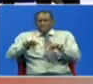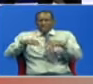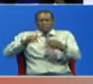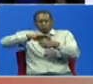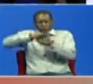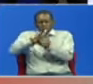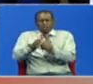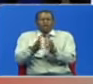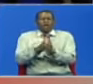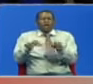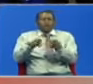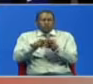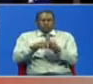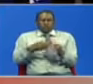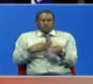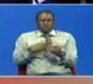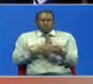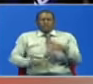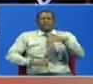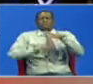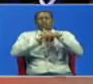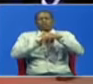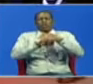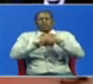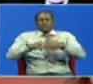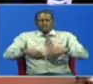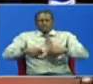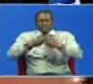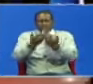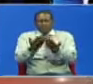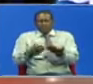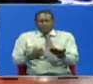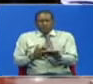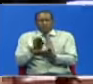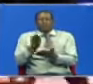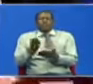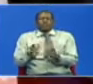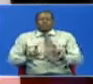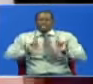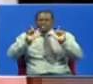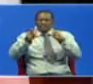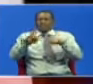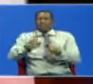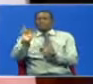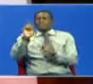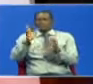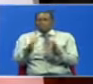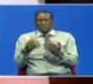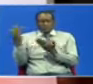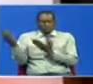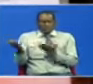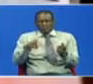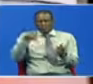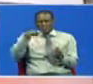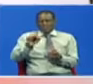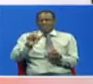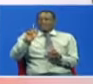we have a donation that is being made through the ministry. So let me invite P.S. Kaberia